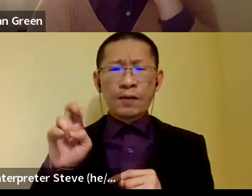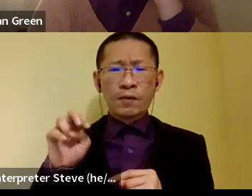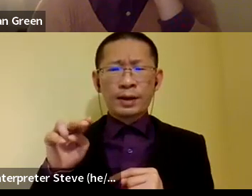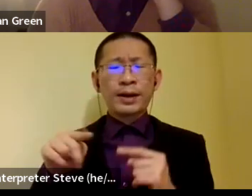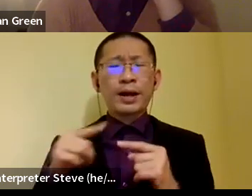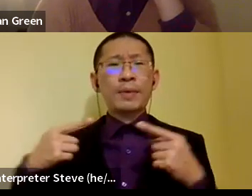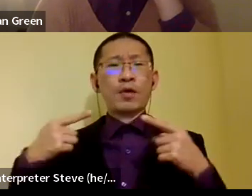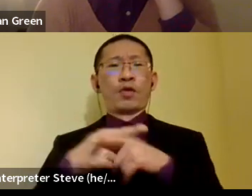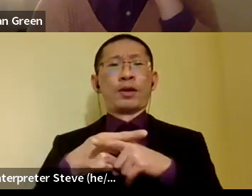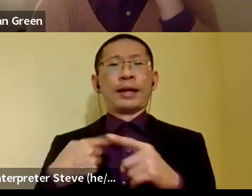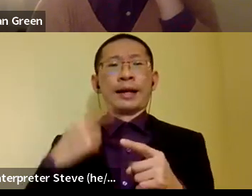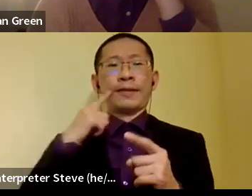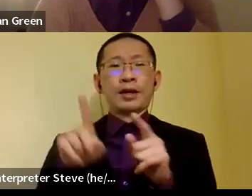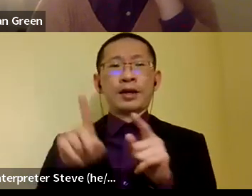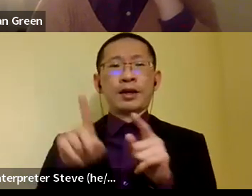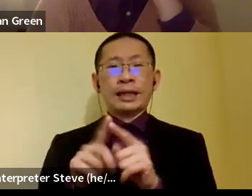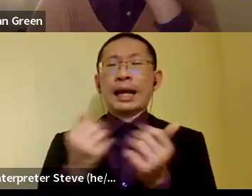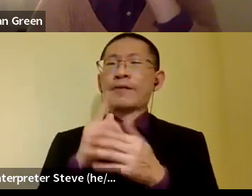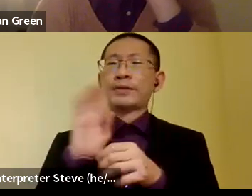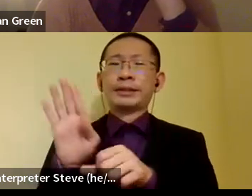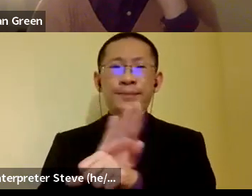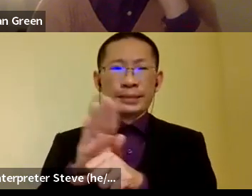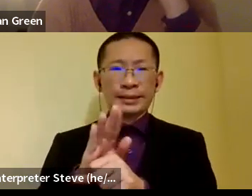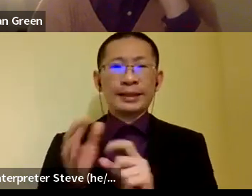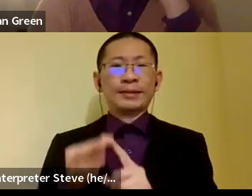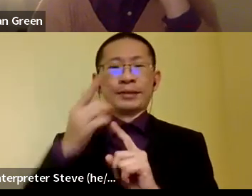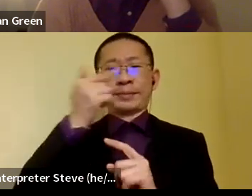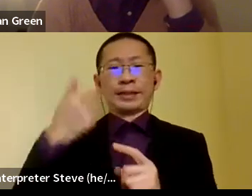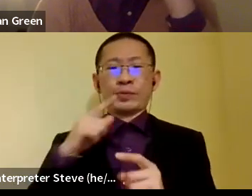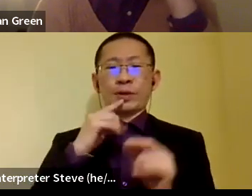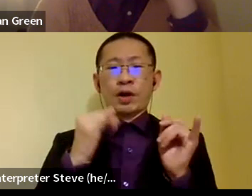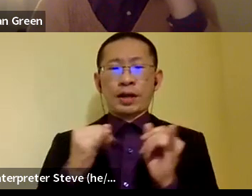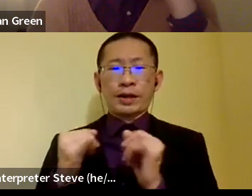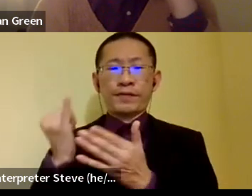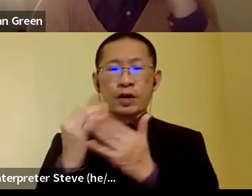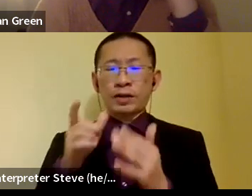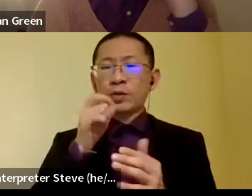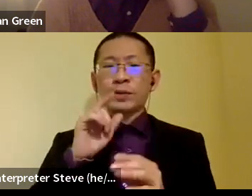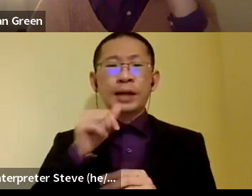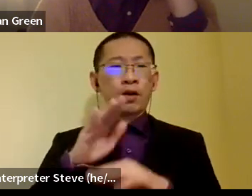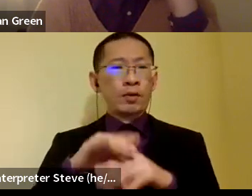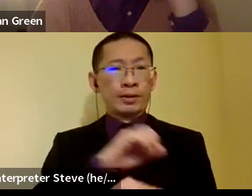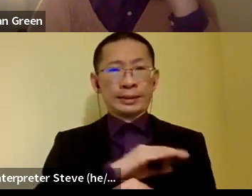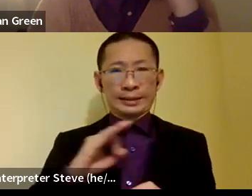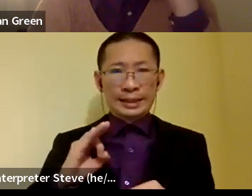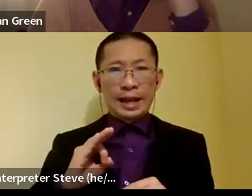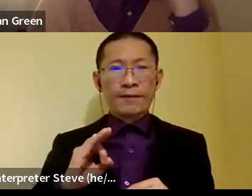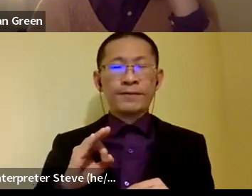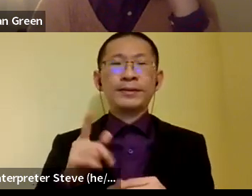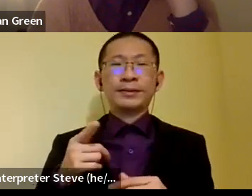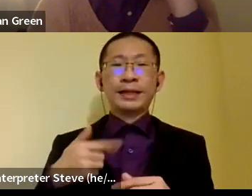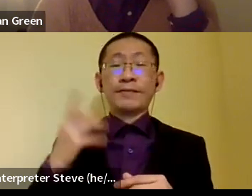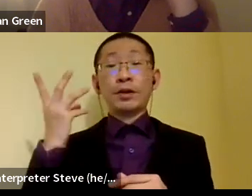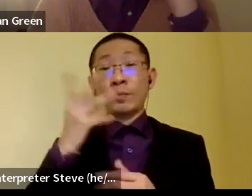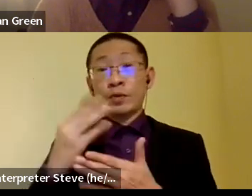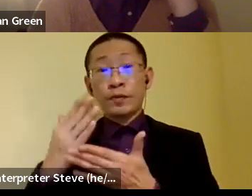because I think that also because everyone's busy, and especially because we're individual artists who are not on staff, there's the beautiful